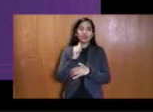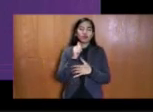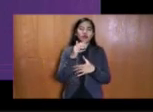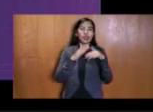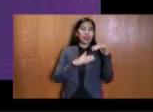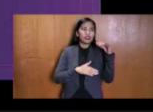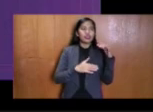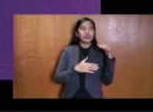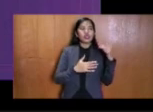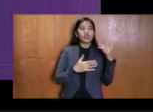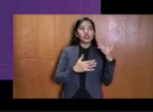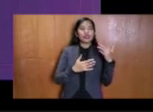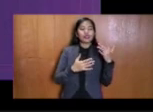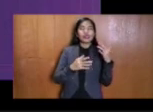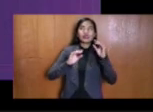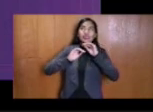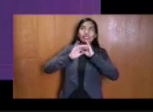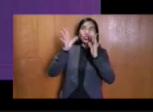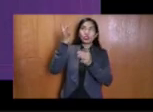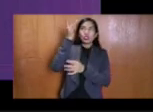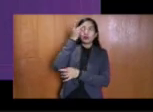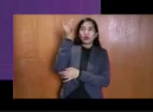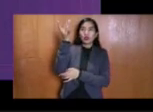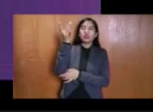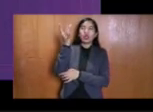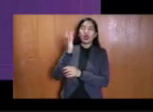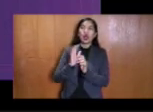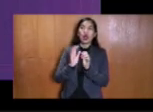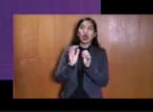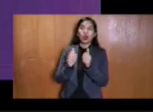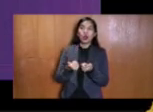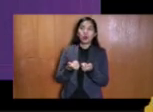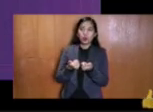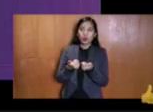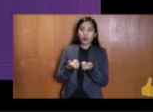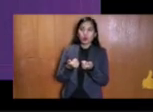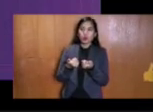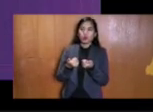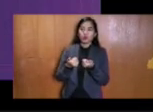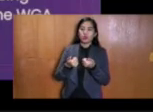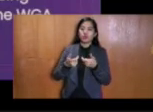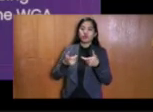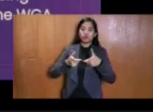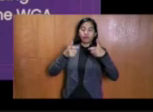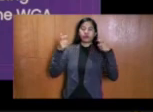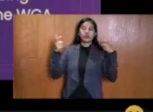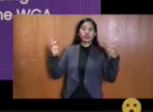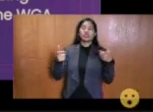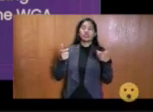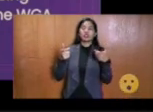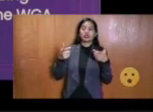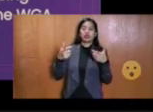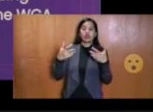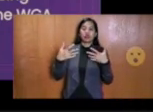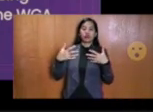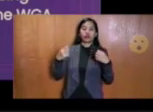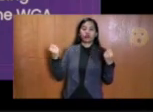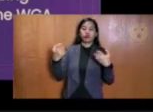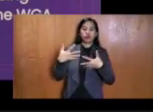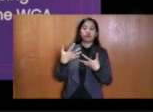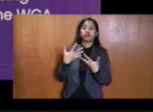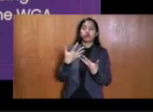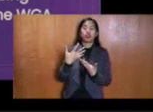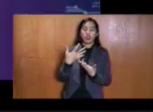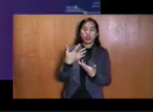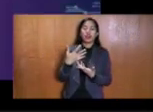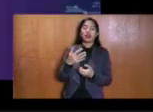a clear realization of what the threat, how enormous the threat is. No? So I will